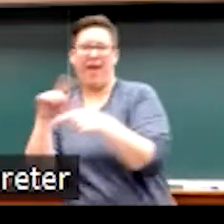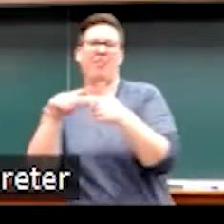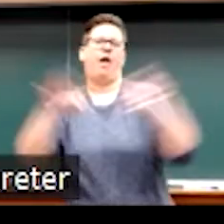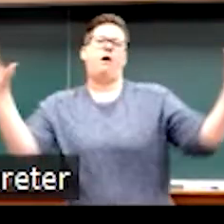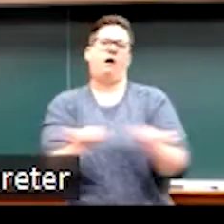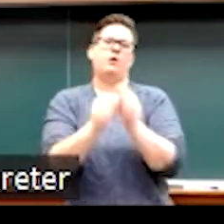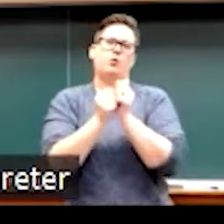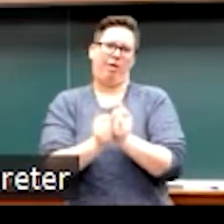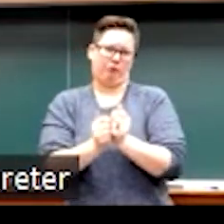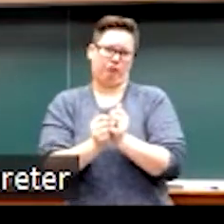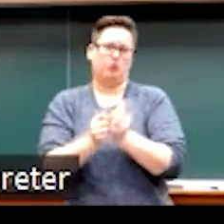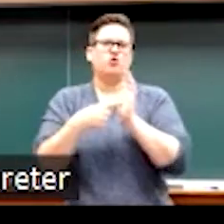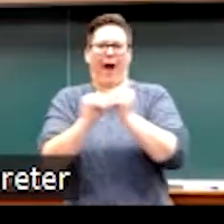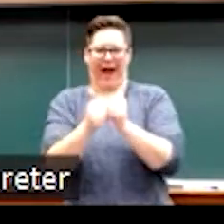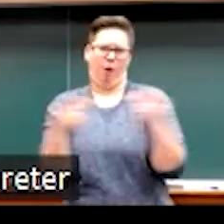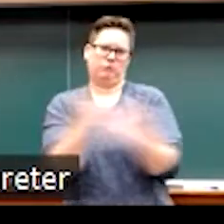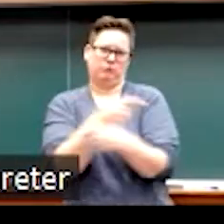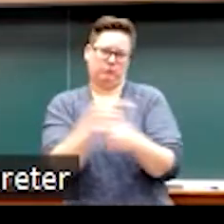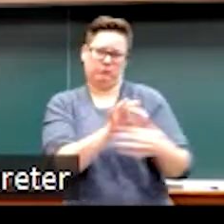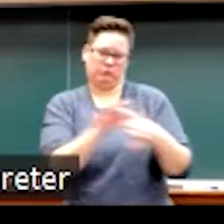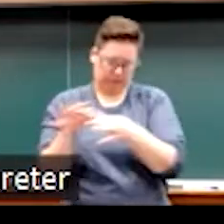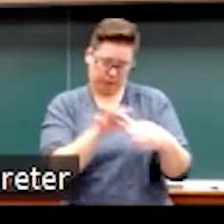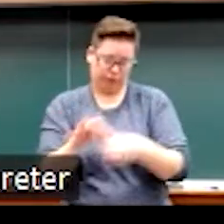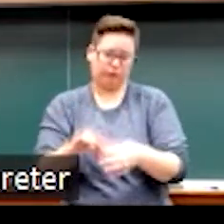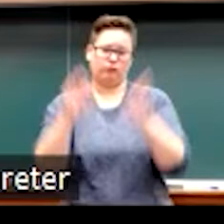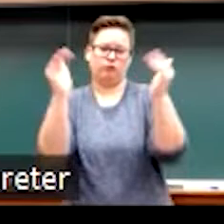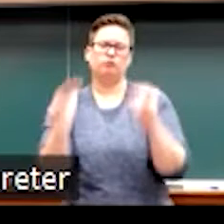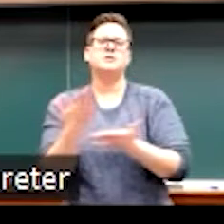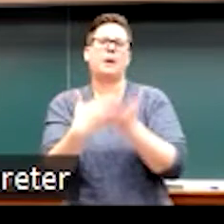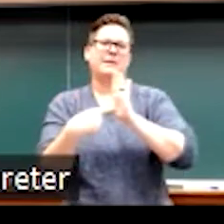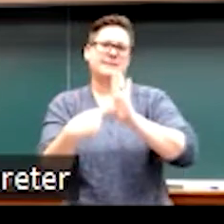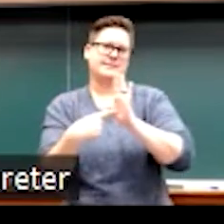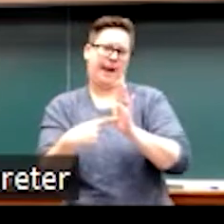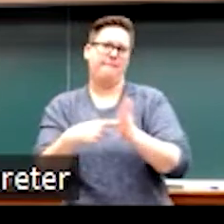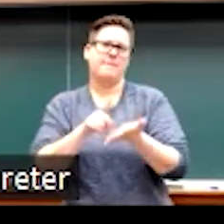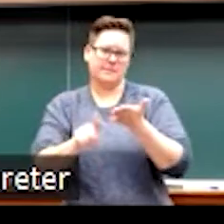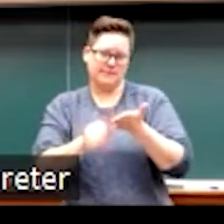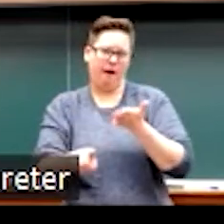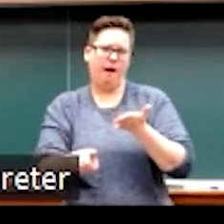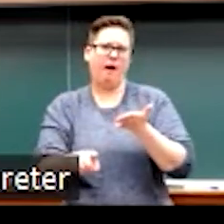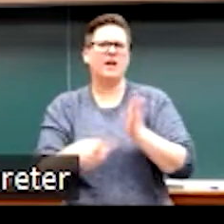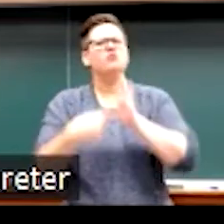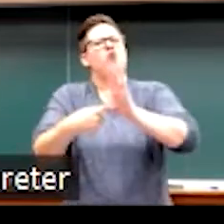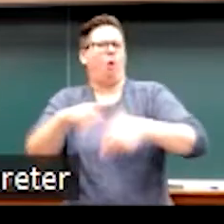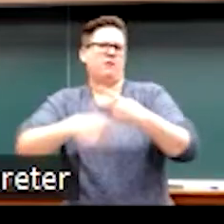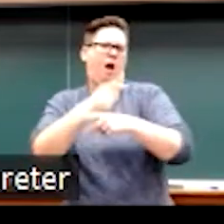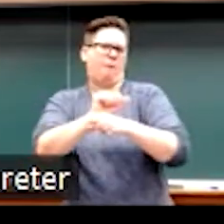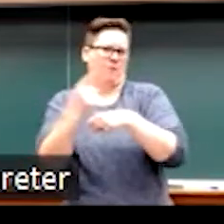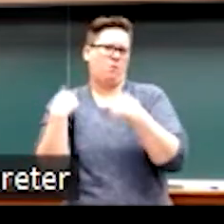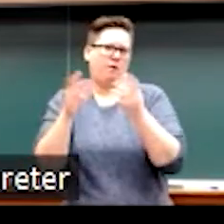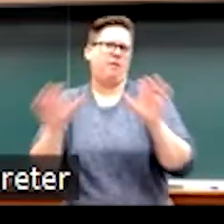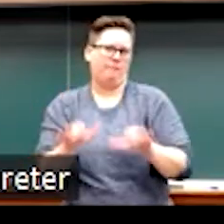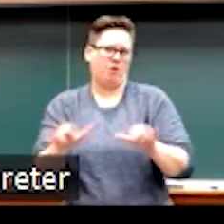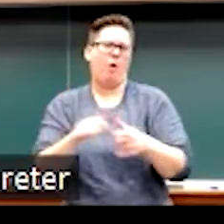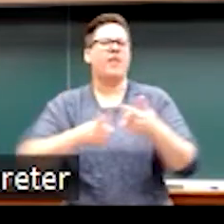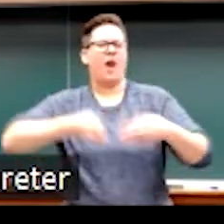back together in a reciprocal model. And then I'm going to talk to you about a few example studies that represent the kind of work that we've been doing,